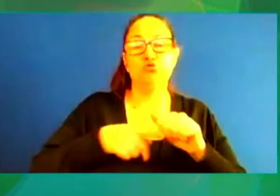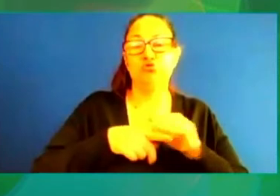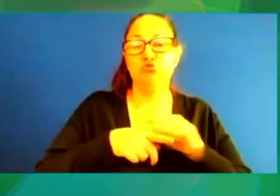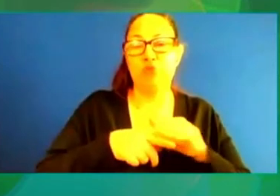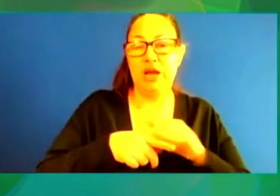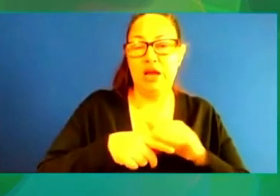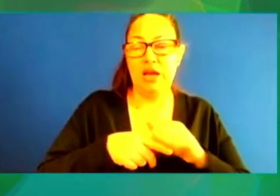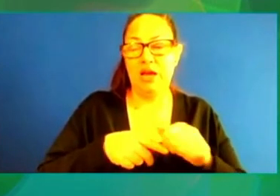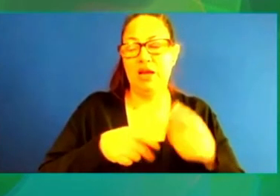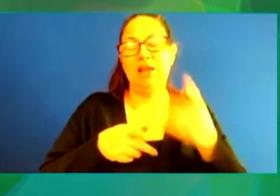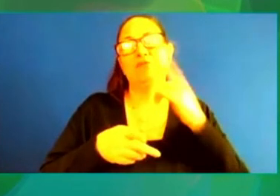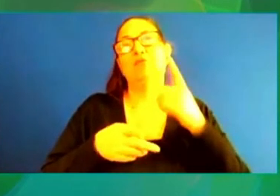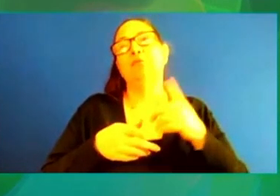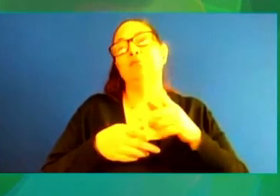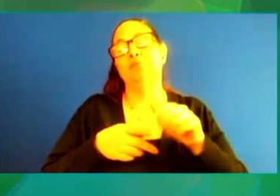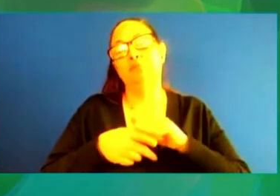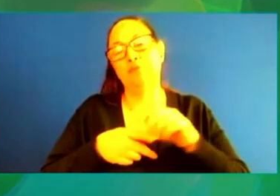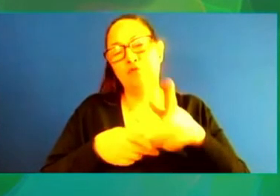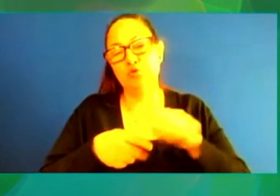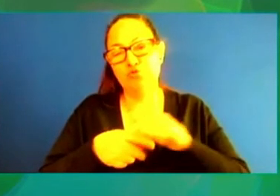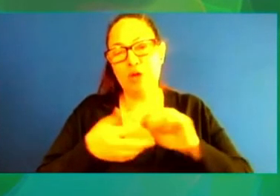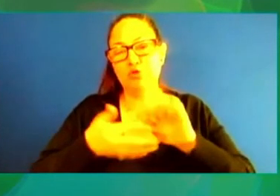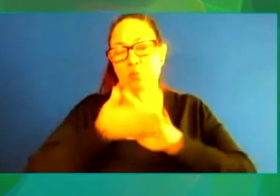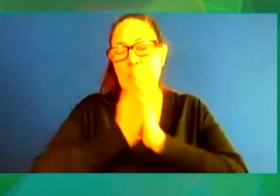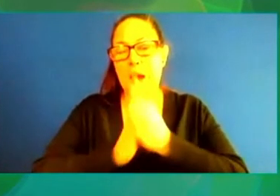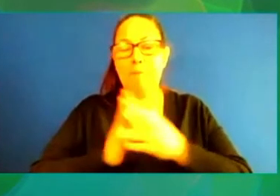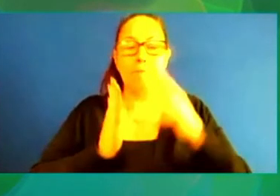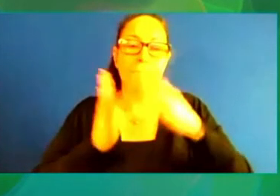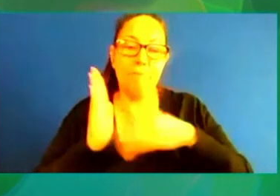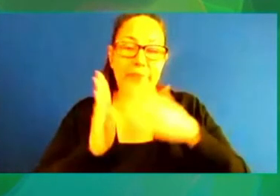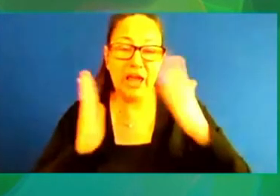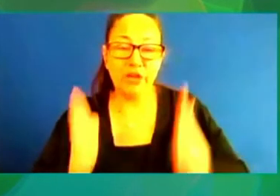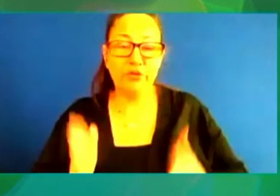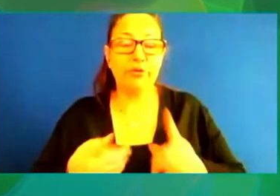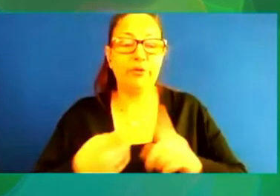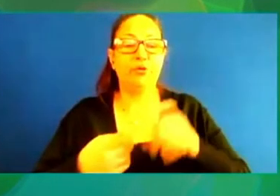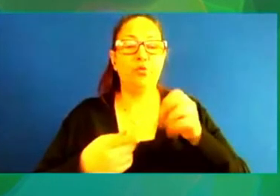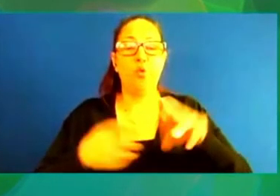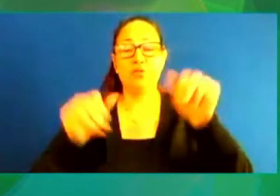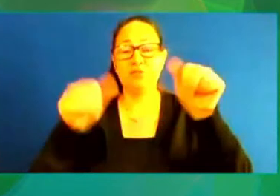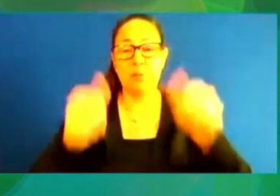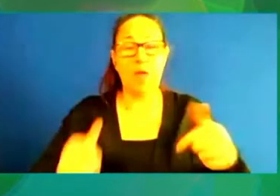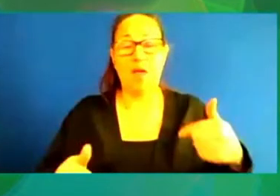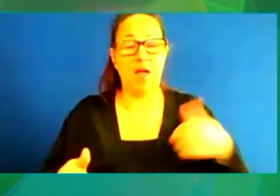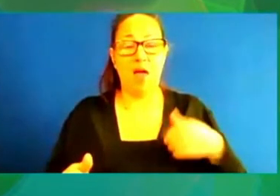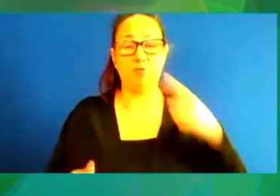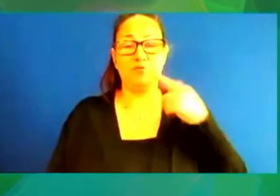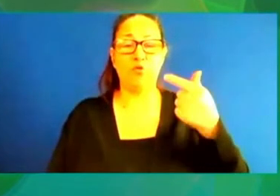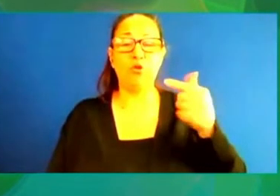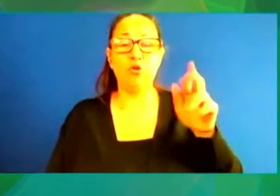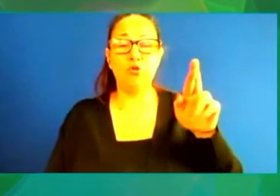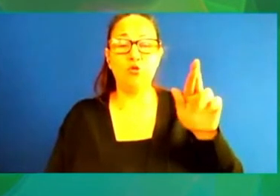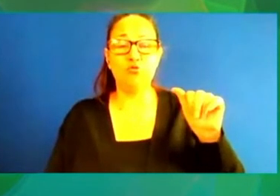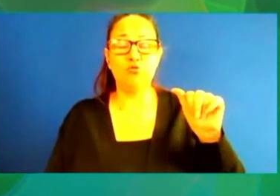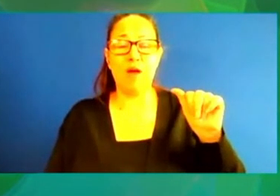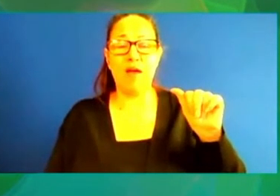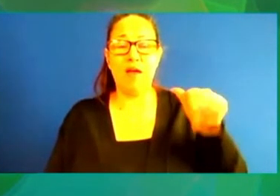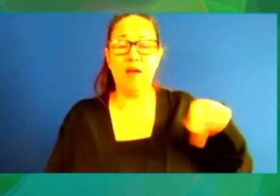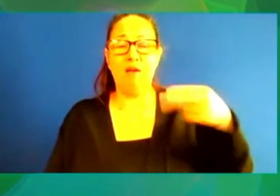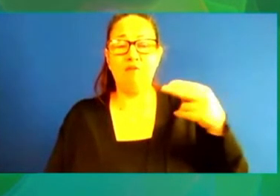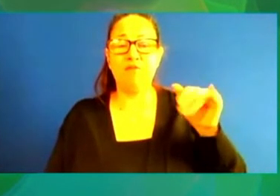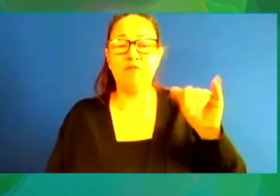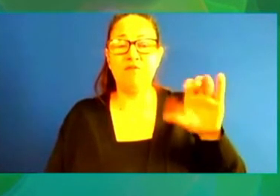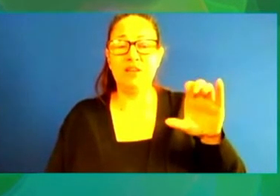painter, you become a painting professor, you're just painting. If you're a sculptor, you're just sculpting, right? That kind of thing. And I was a graphic designer, so I was designing, right? And then I realized